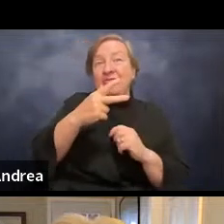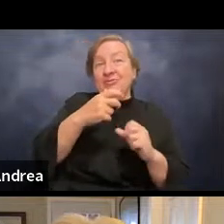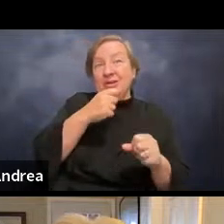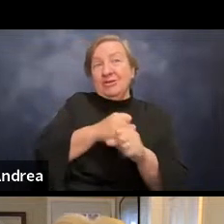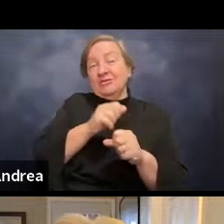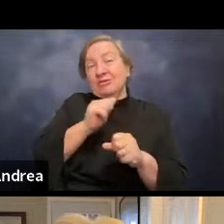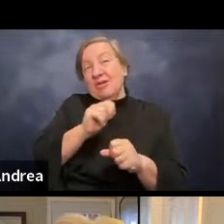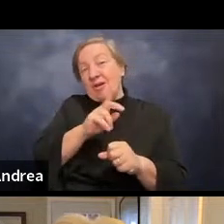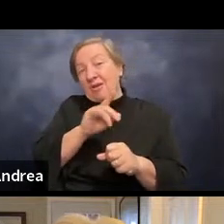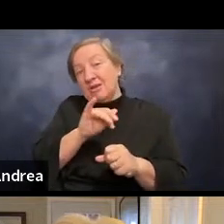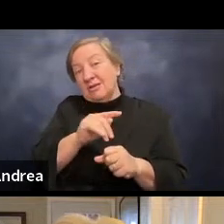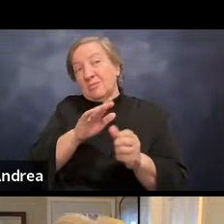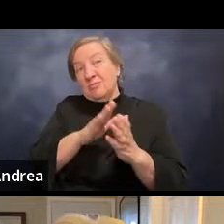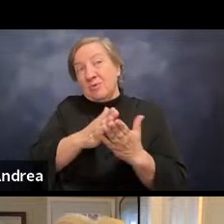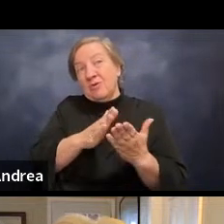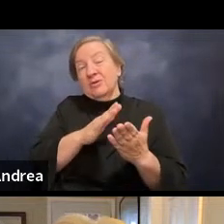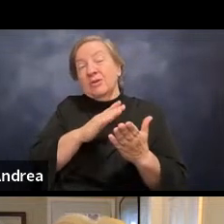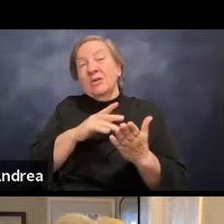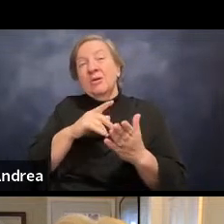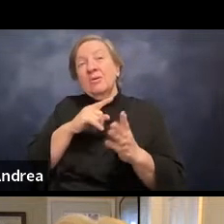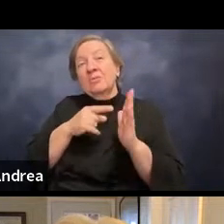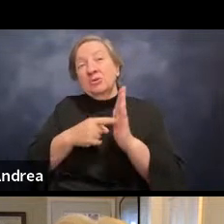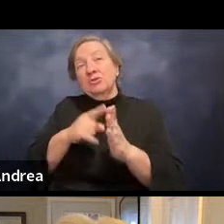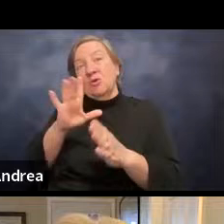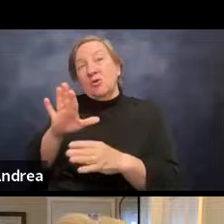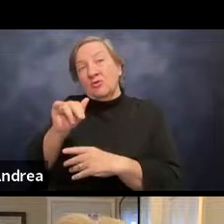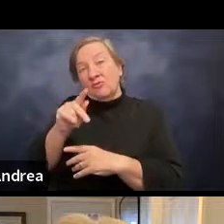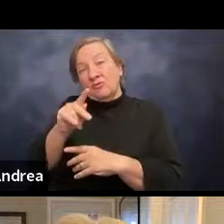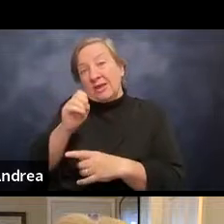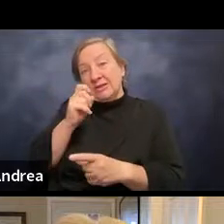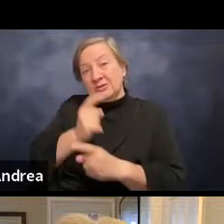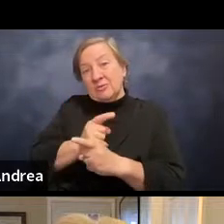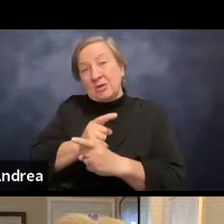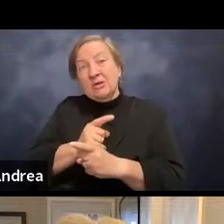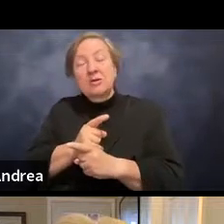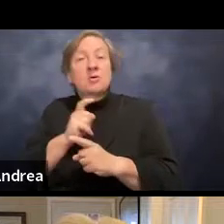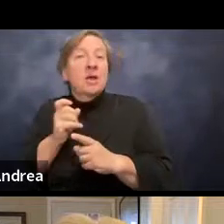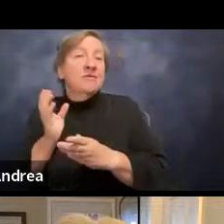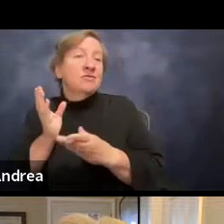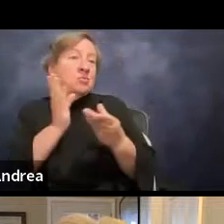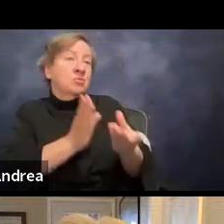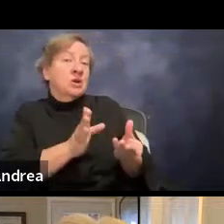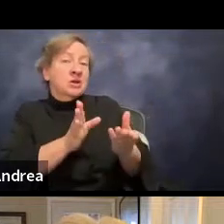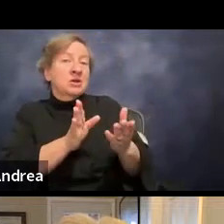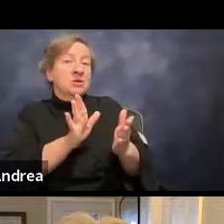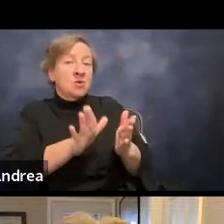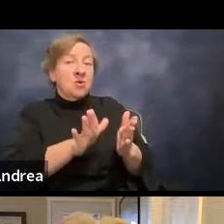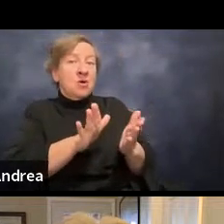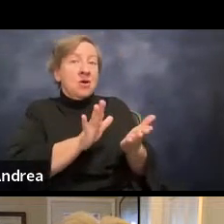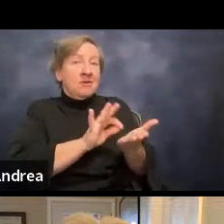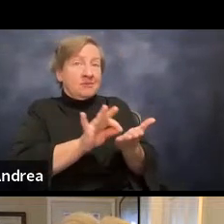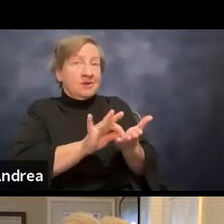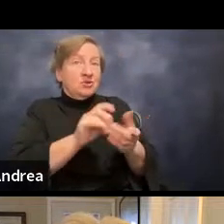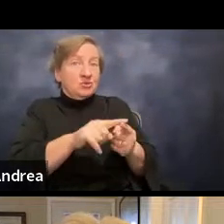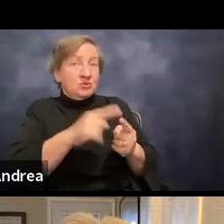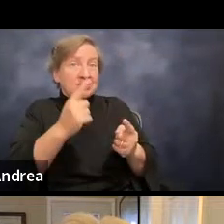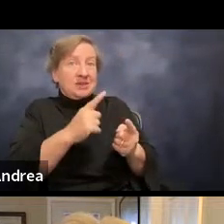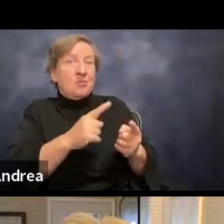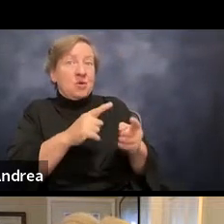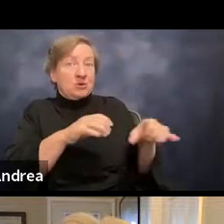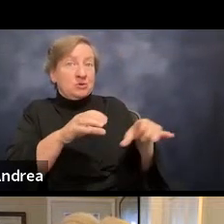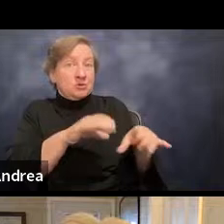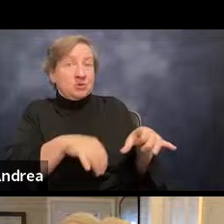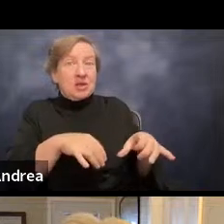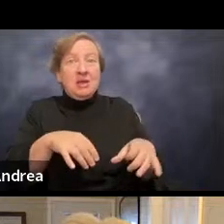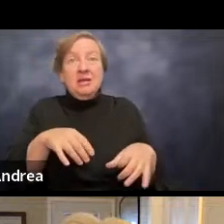and then verify that your overhead rates are what they are. So you have to take your books into somebody and hire somebody yeah. to do that. Yeah, you